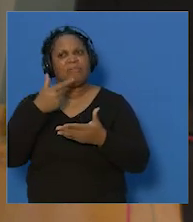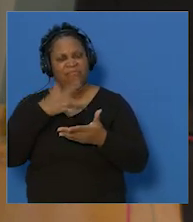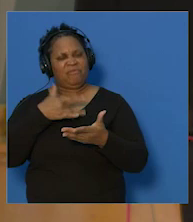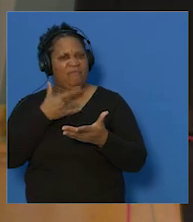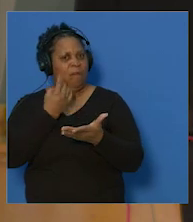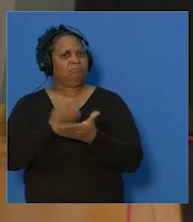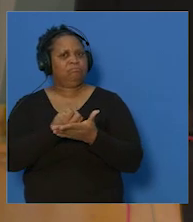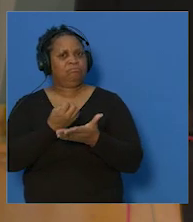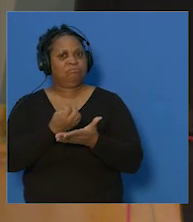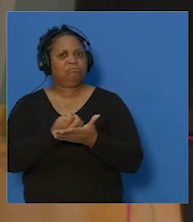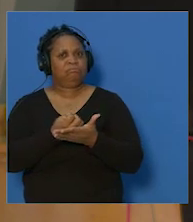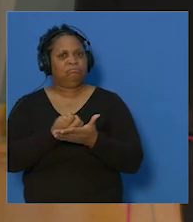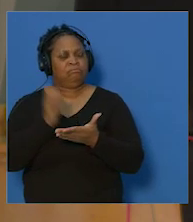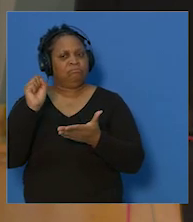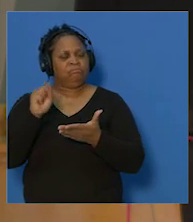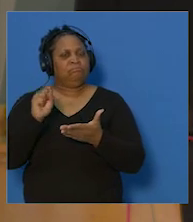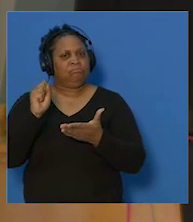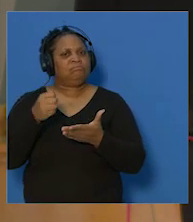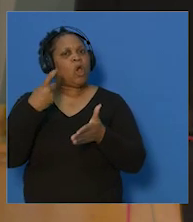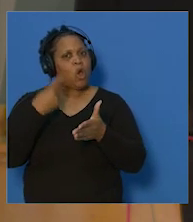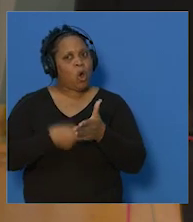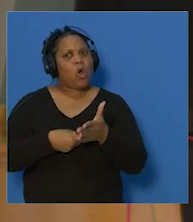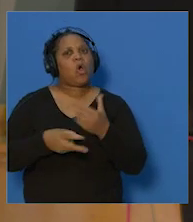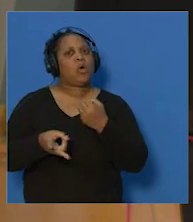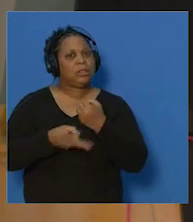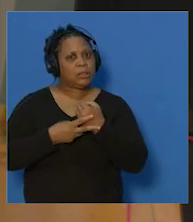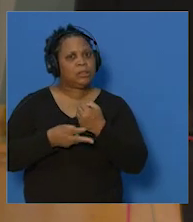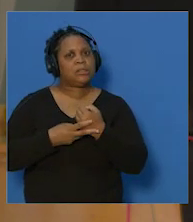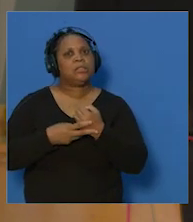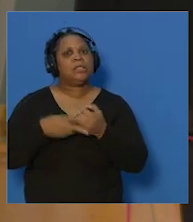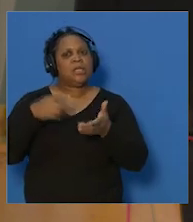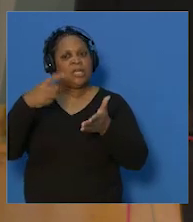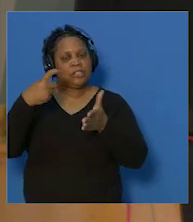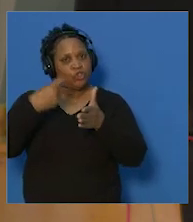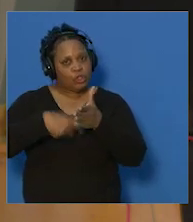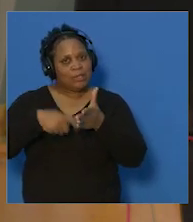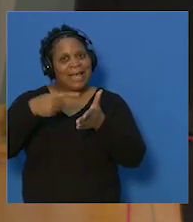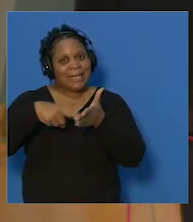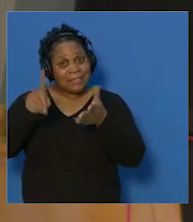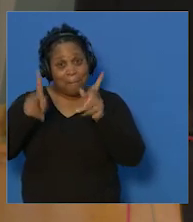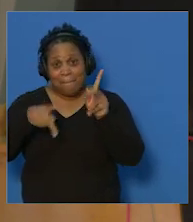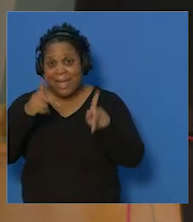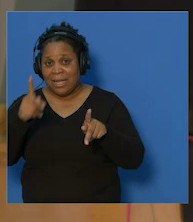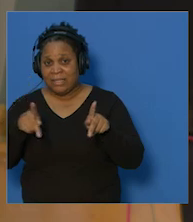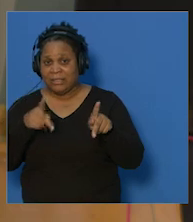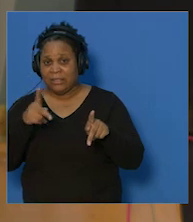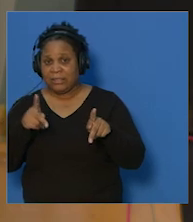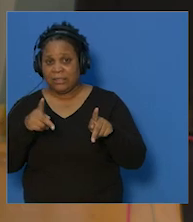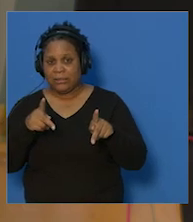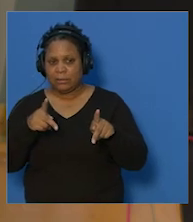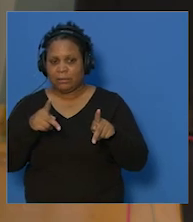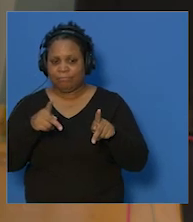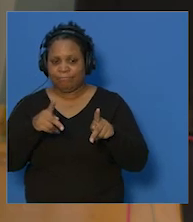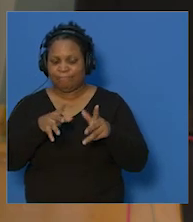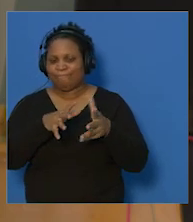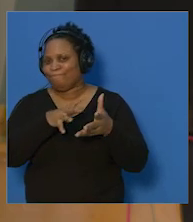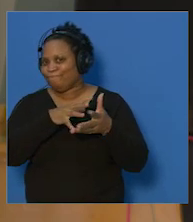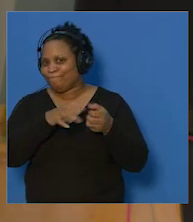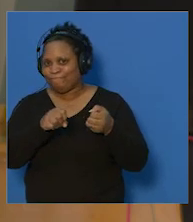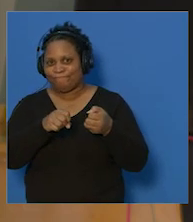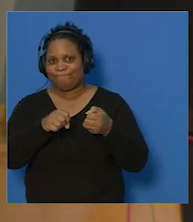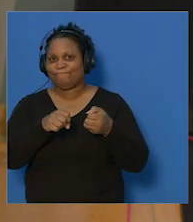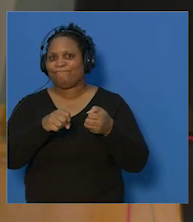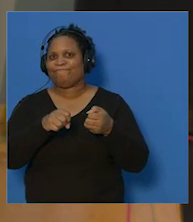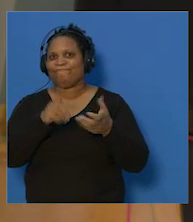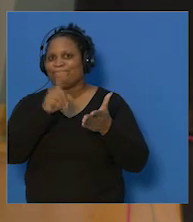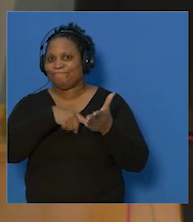view that it would be more cost-effective to the taxpayers for us to terminate the contract